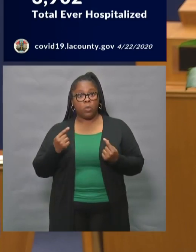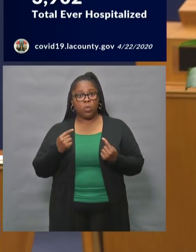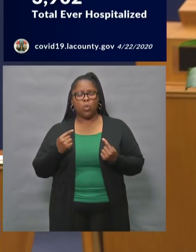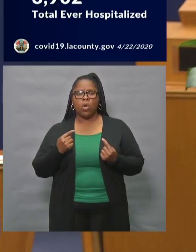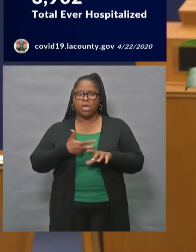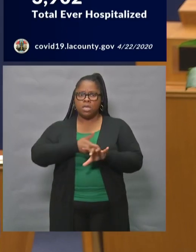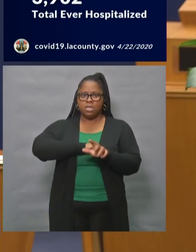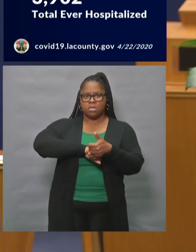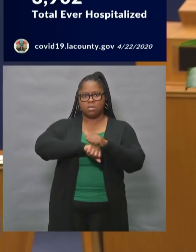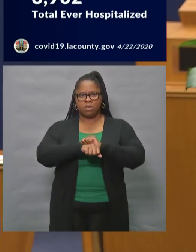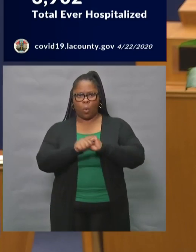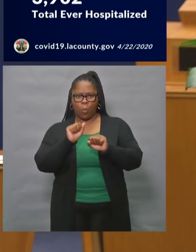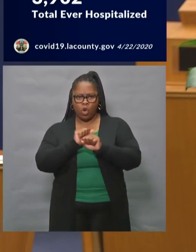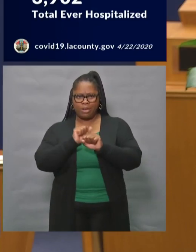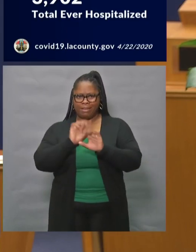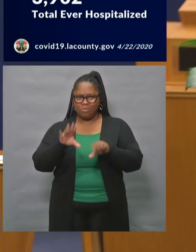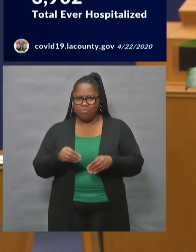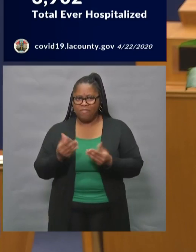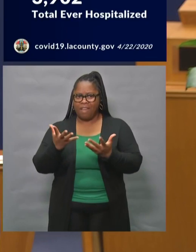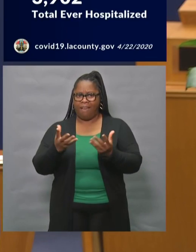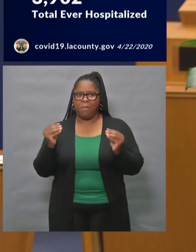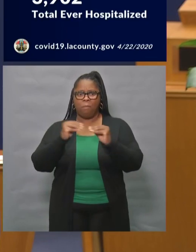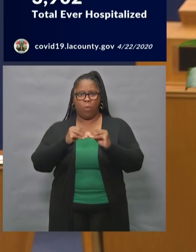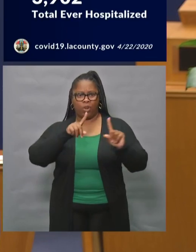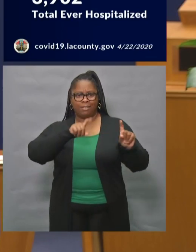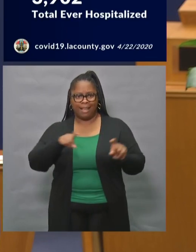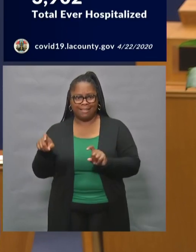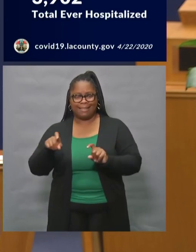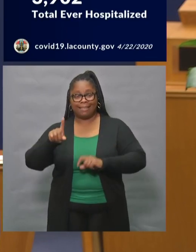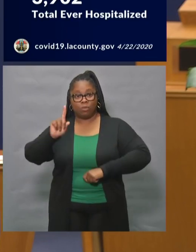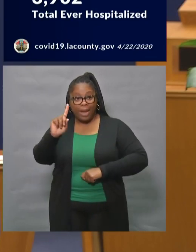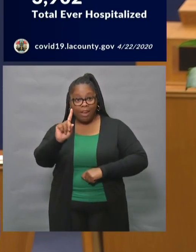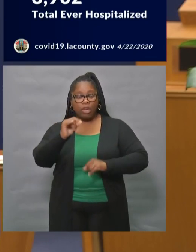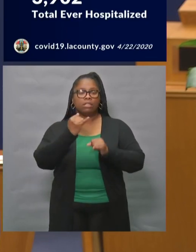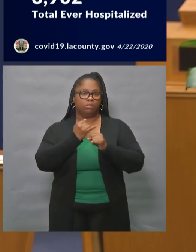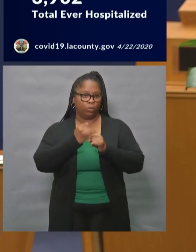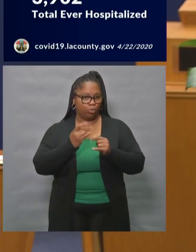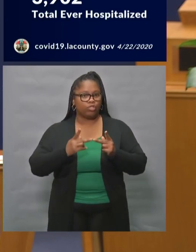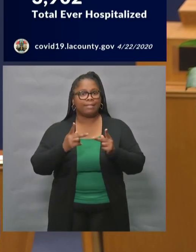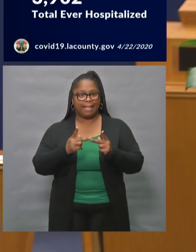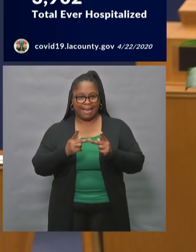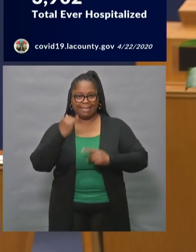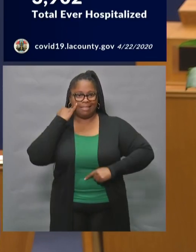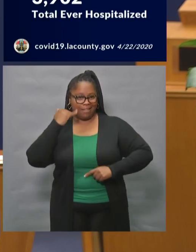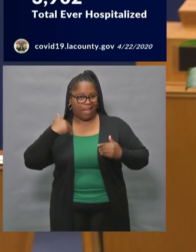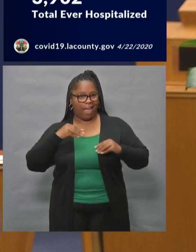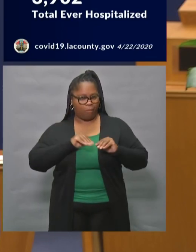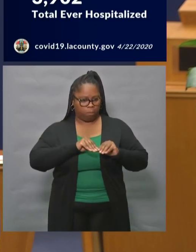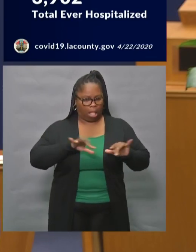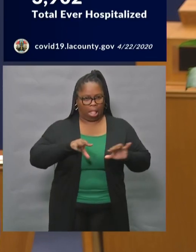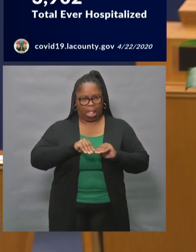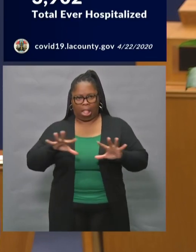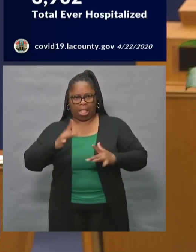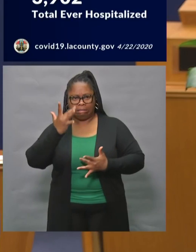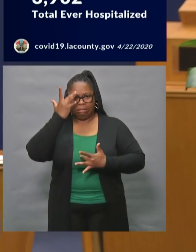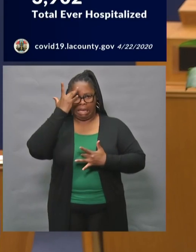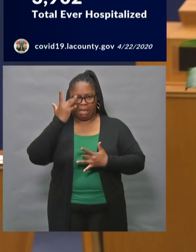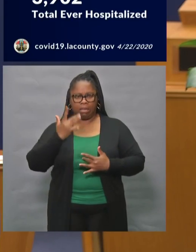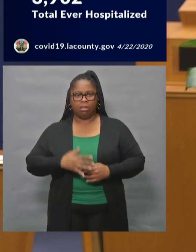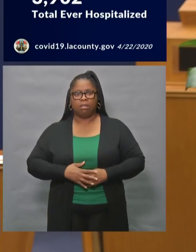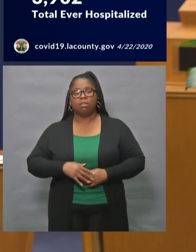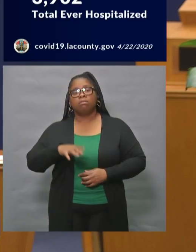our capacity to offer COVID-19 testing at institutional settings where there are outbreaks. This will include